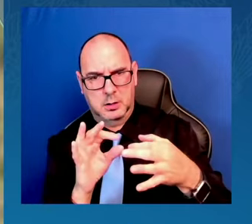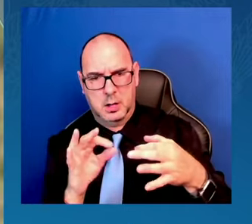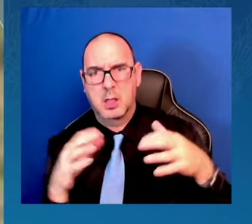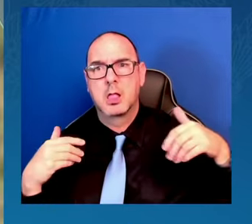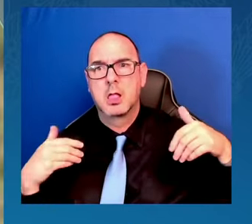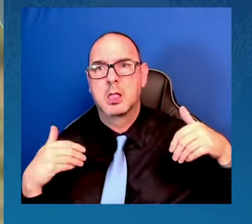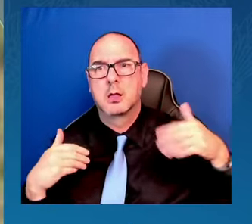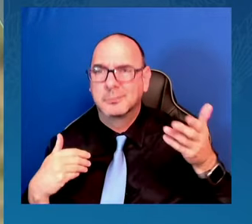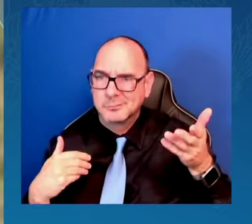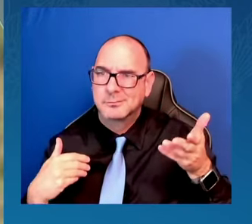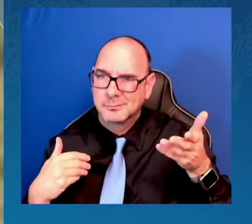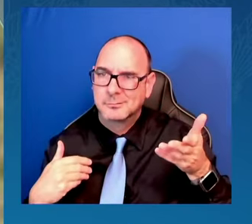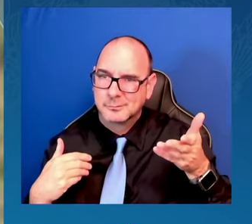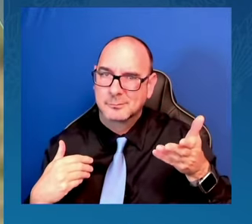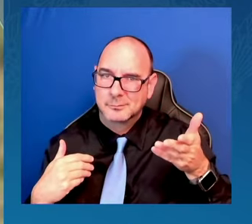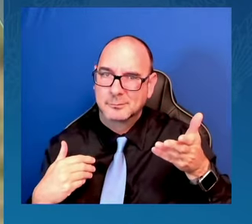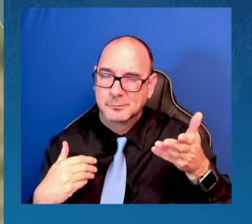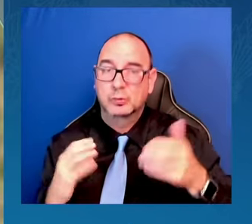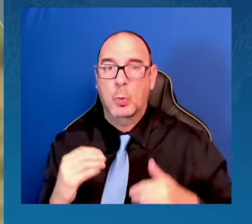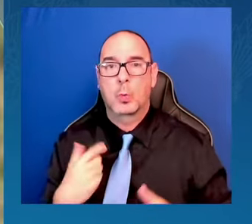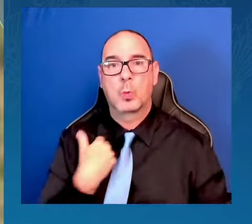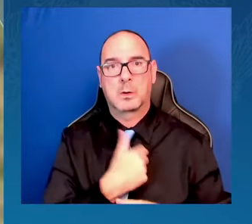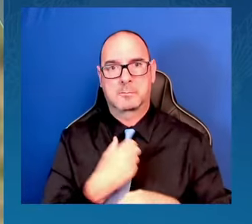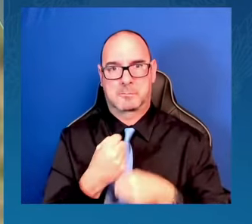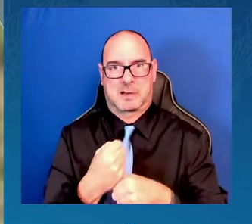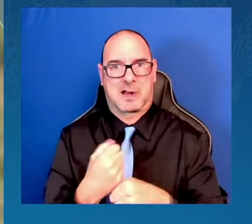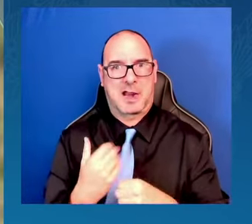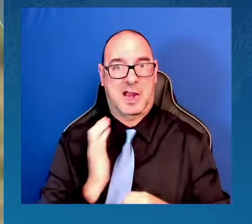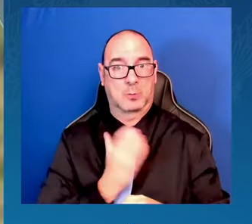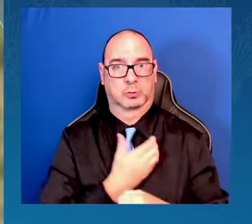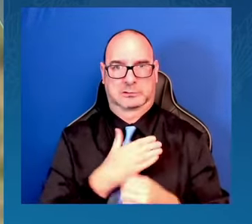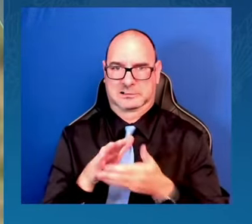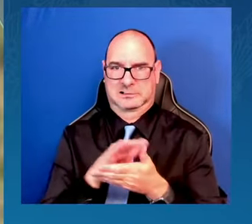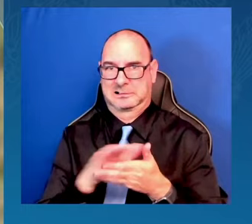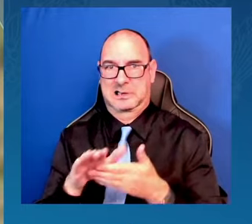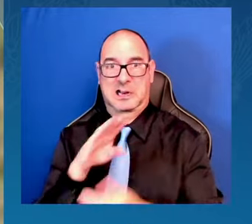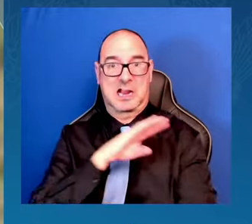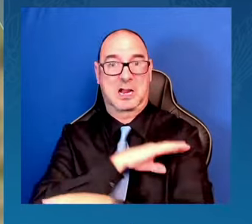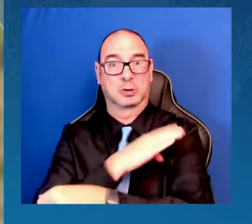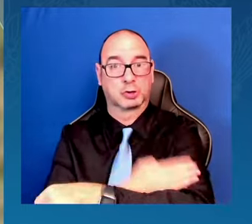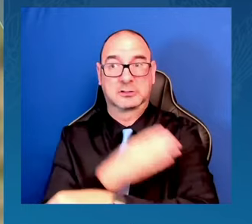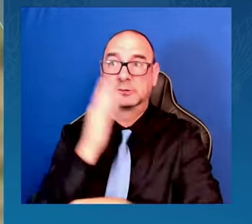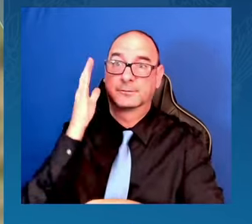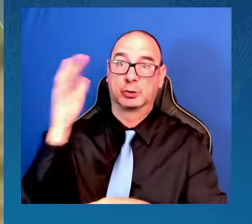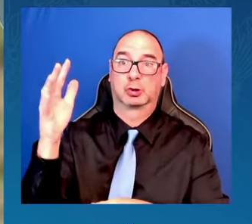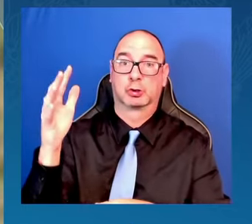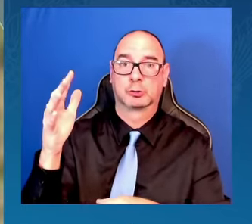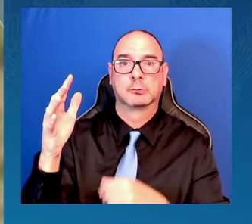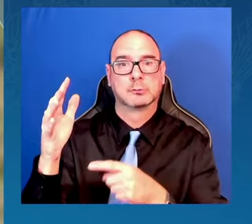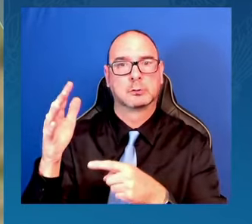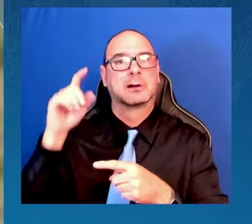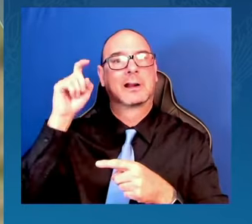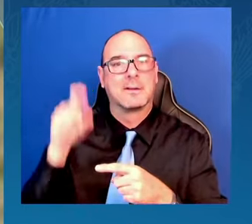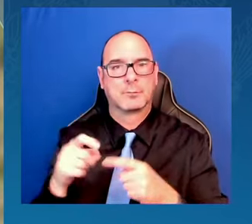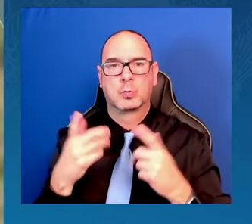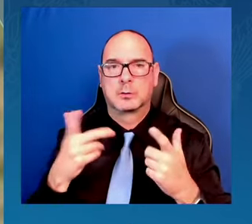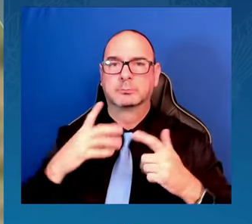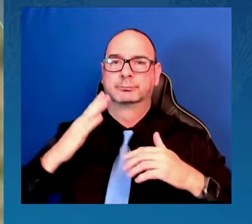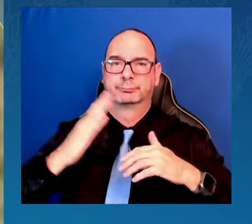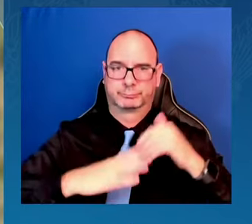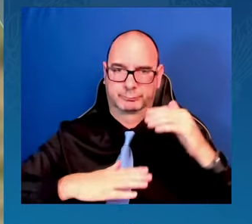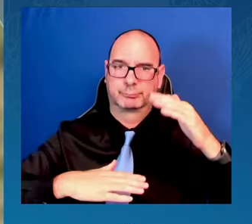create our clean energy future, we must construct thousands of miles of